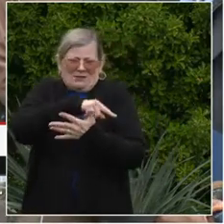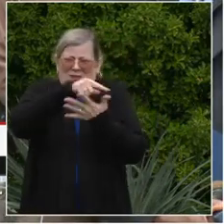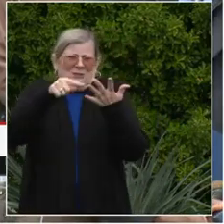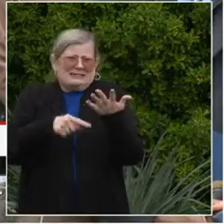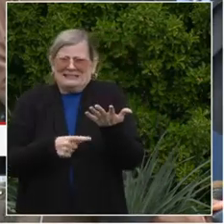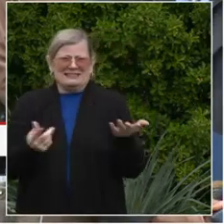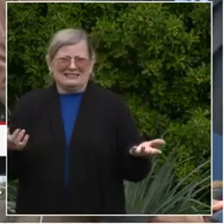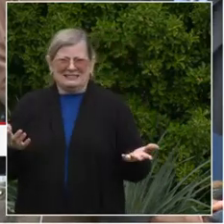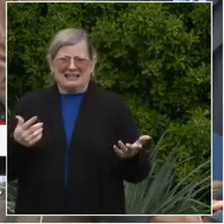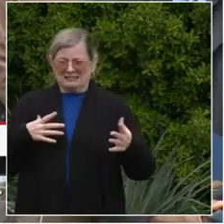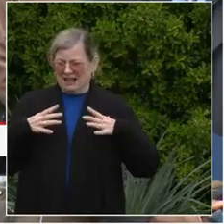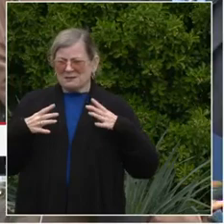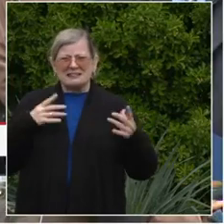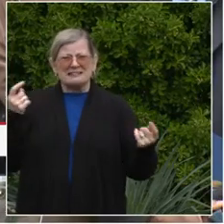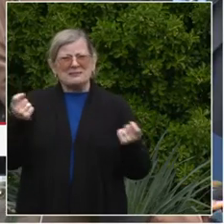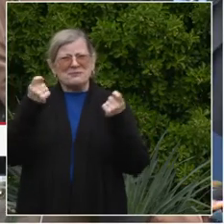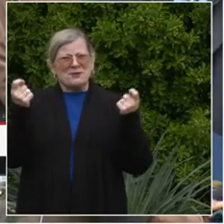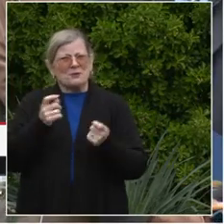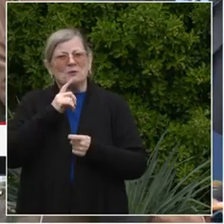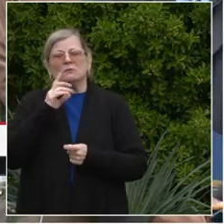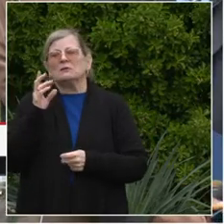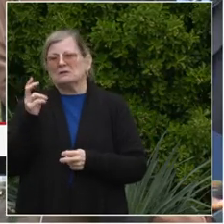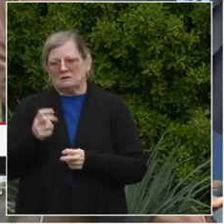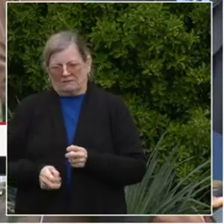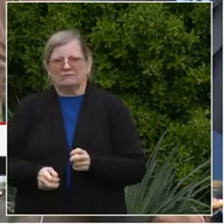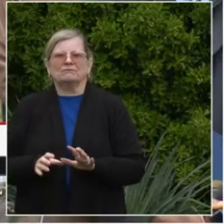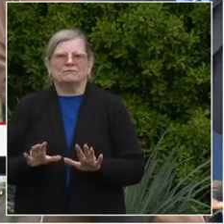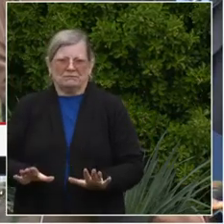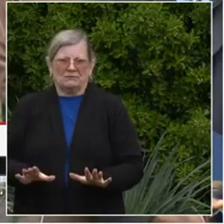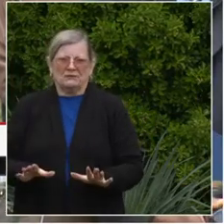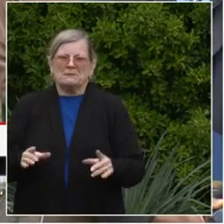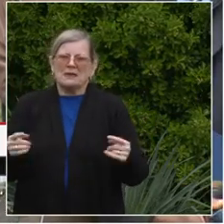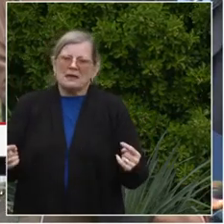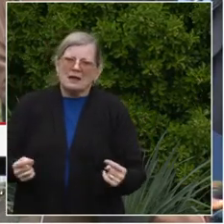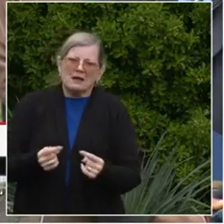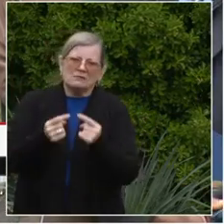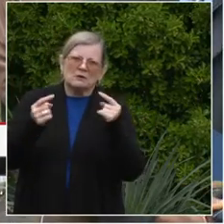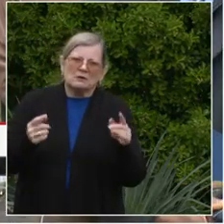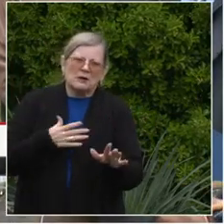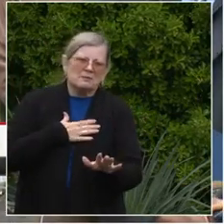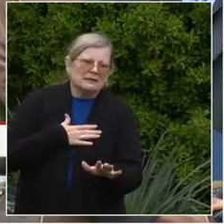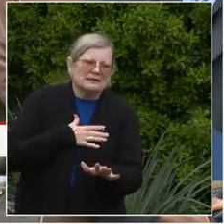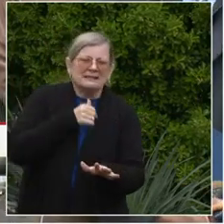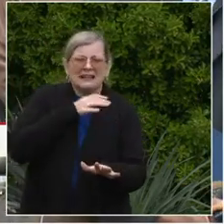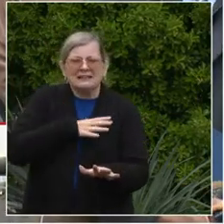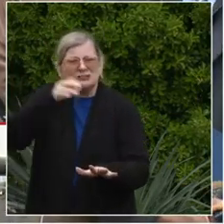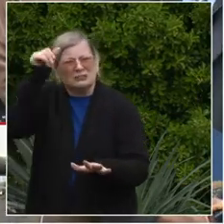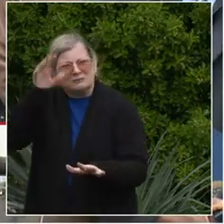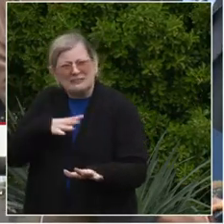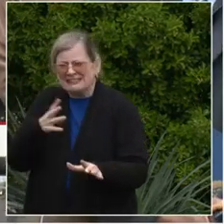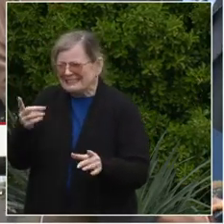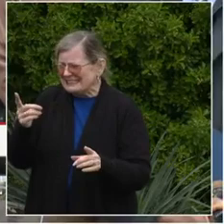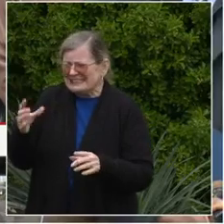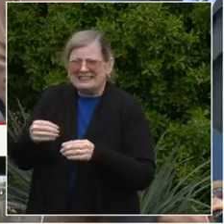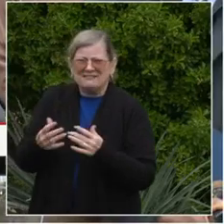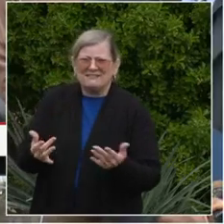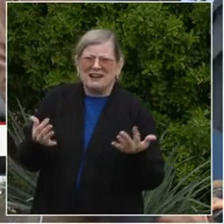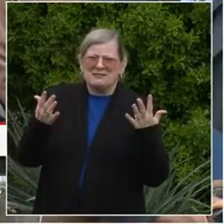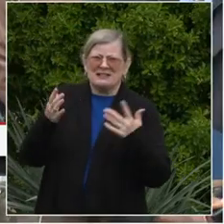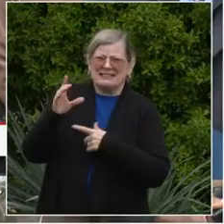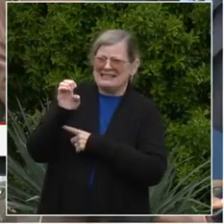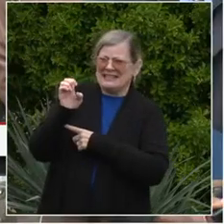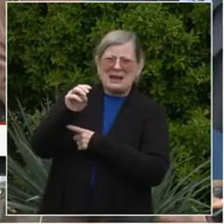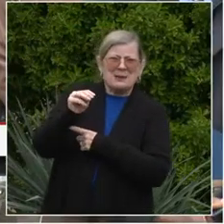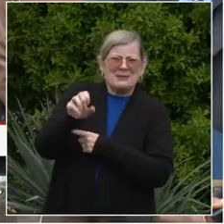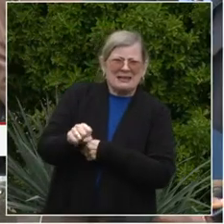is likely to be a difficult and painful one. Please know that the men and women of DC Fire and EMS hold you in our thoughts and